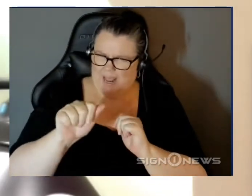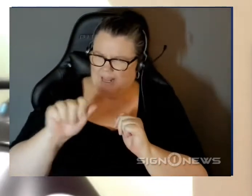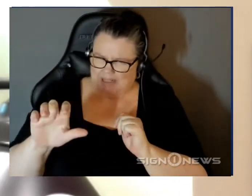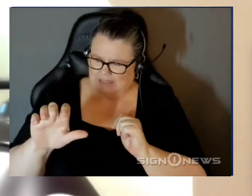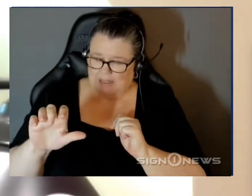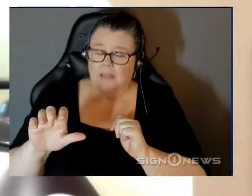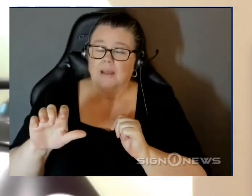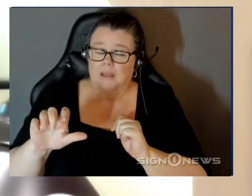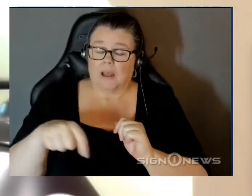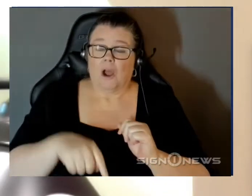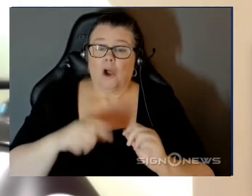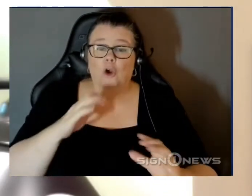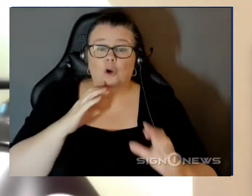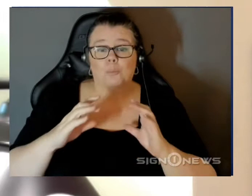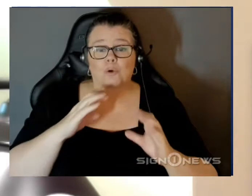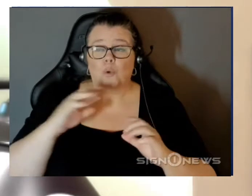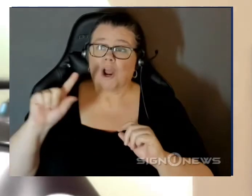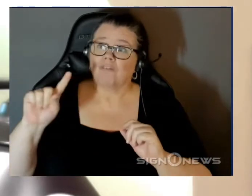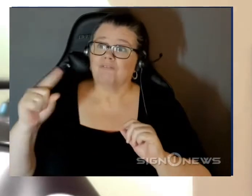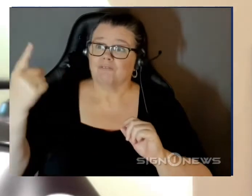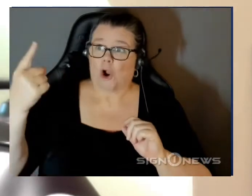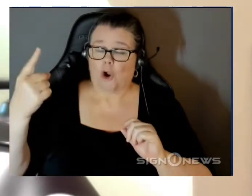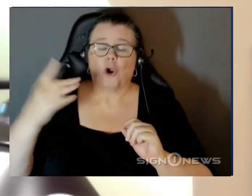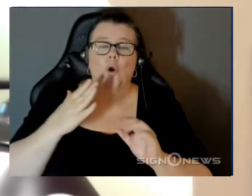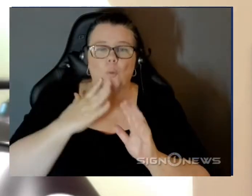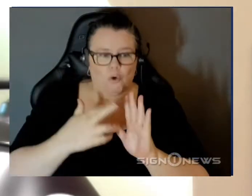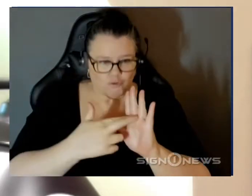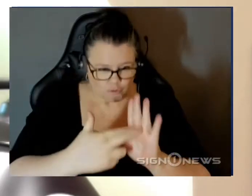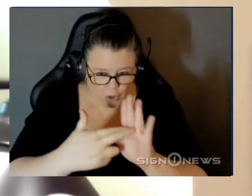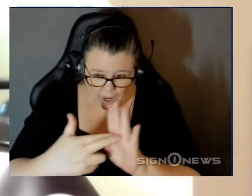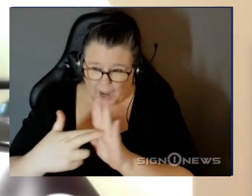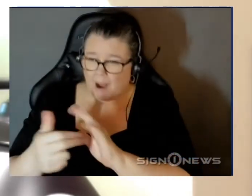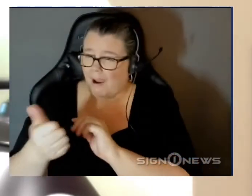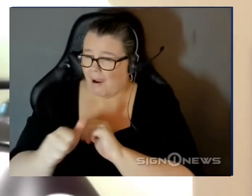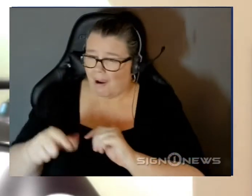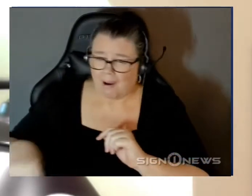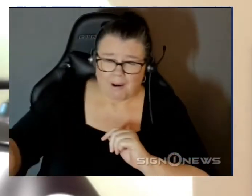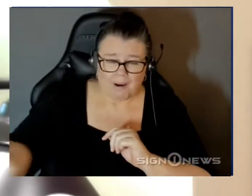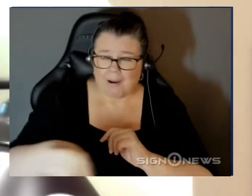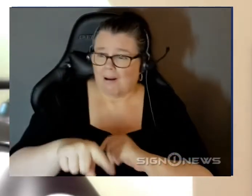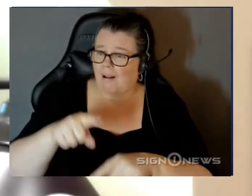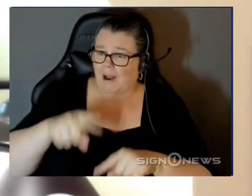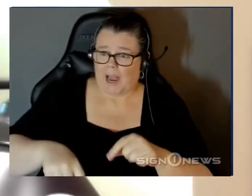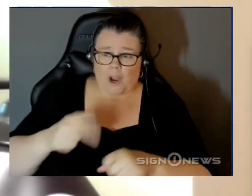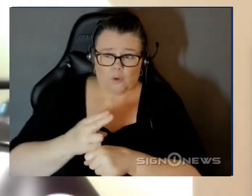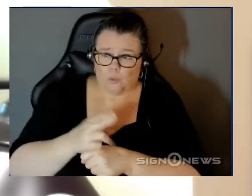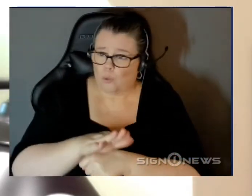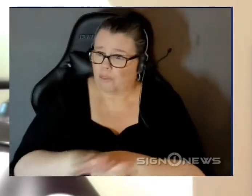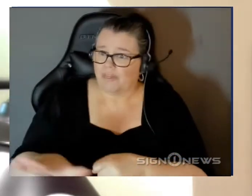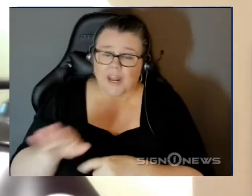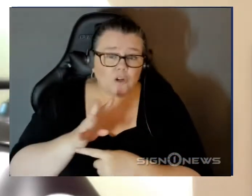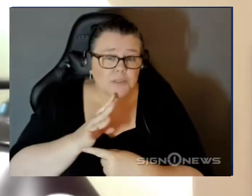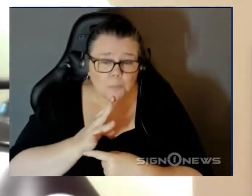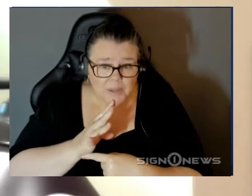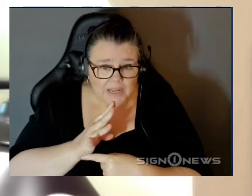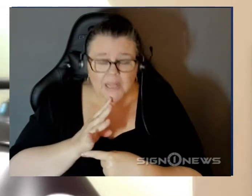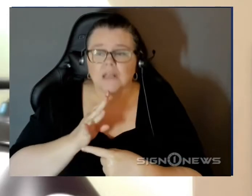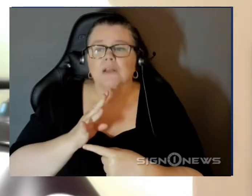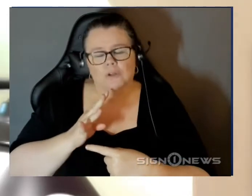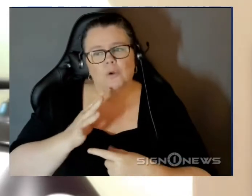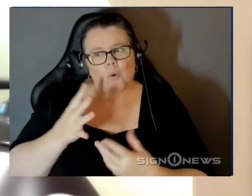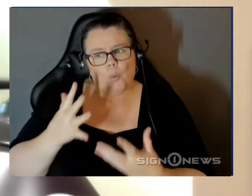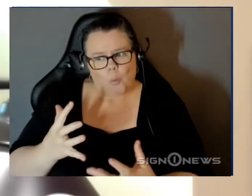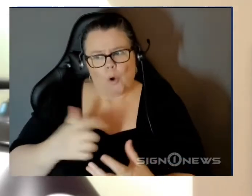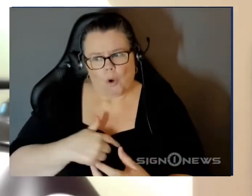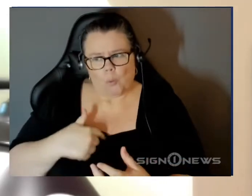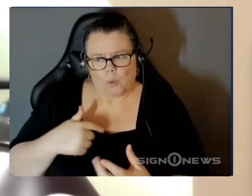represents anyone who cannot rely on speech to be heard and understood. And that includes people who have not yet been given